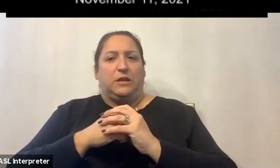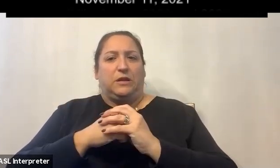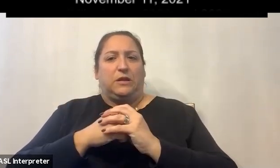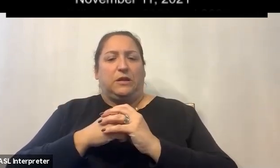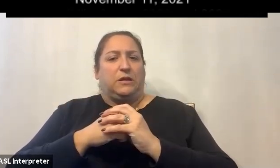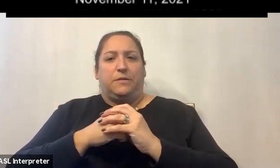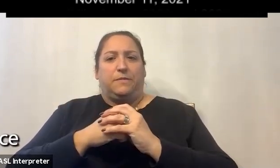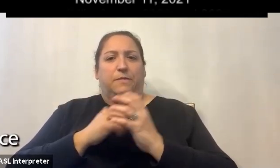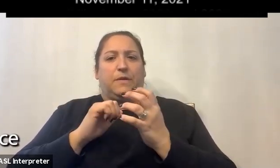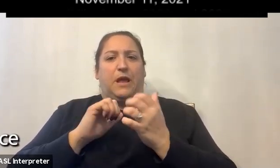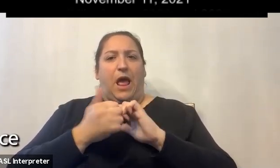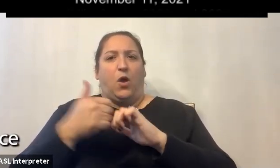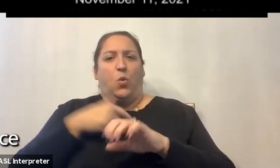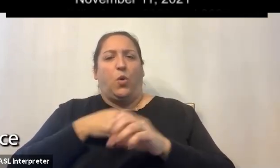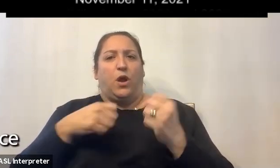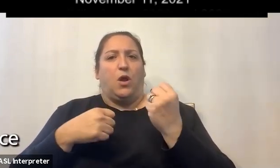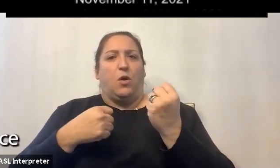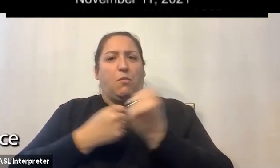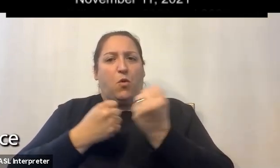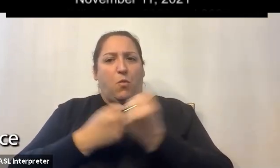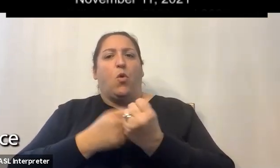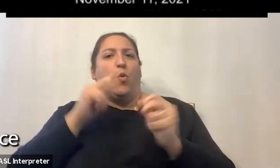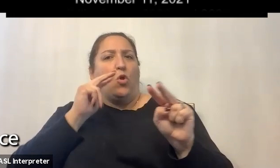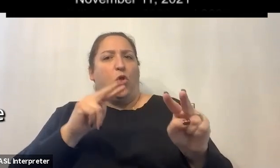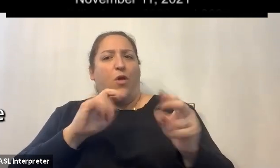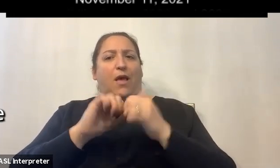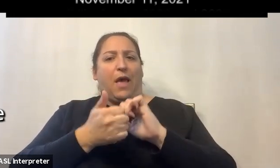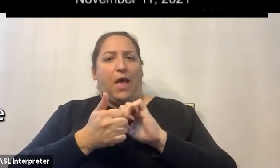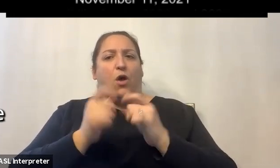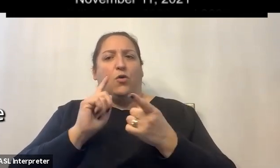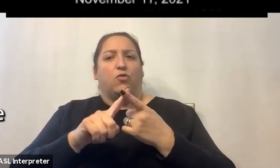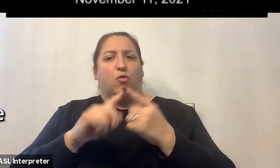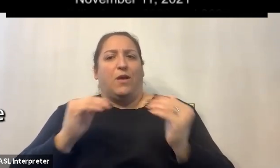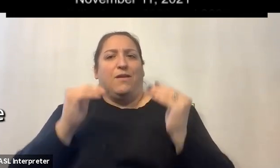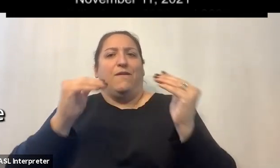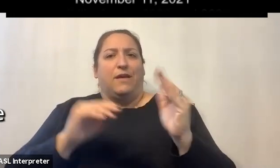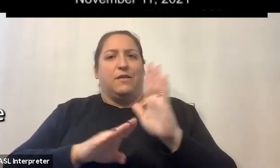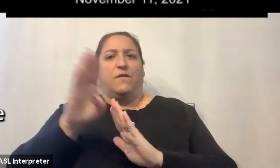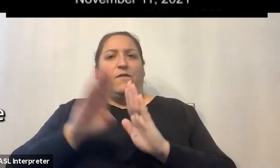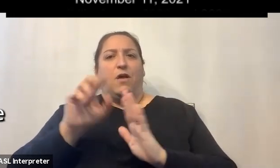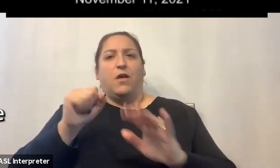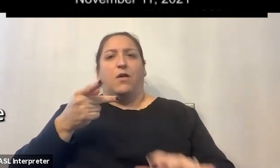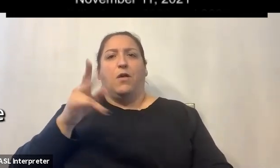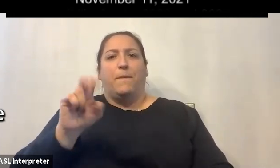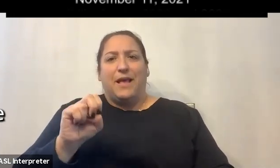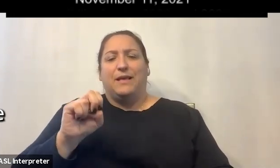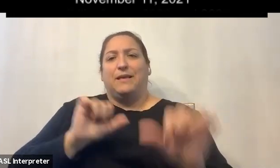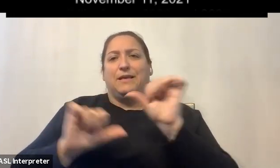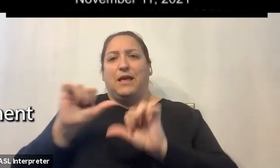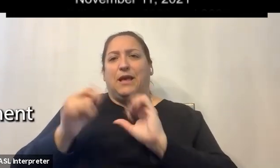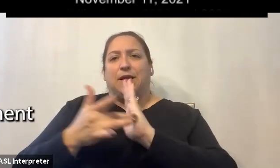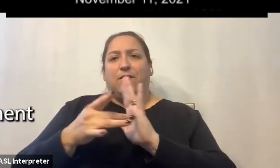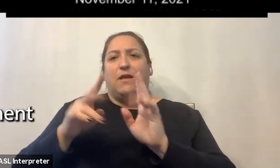promote? We promote by looking at how to advance the development of space science and technology